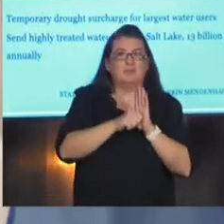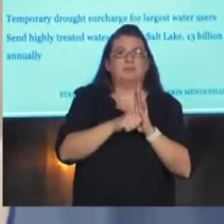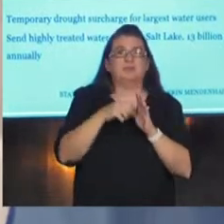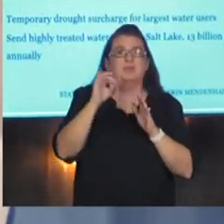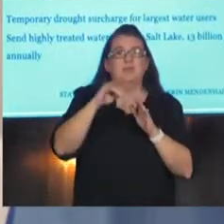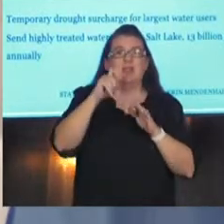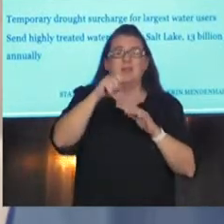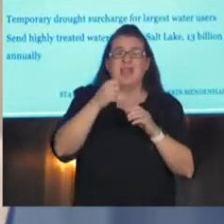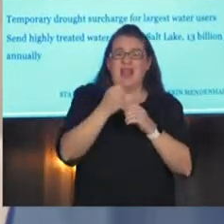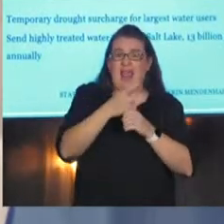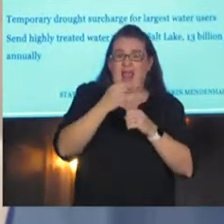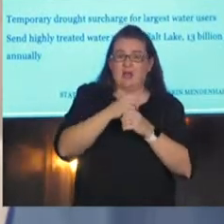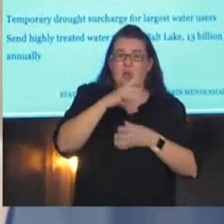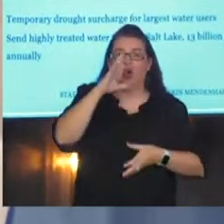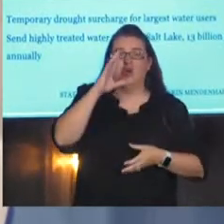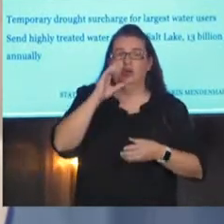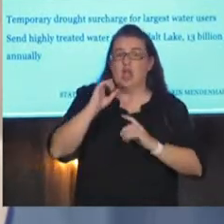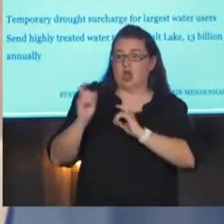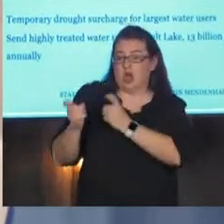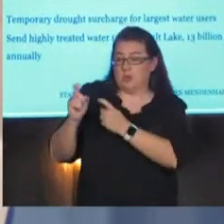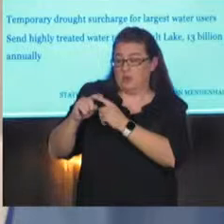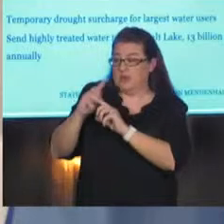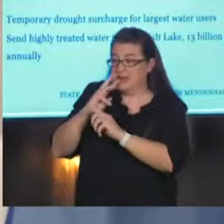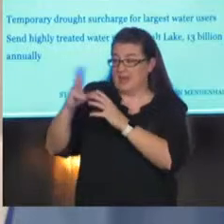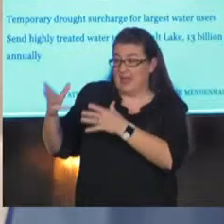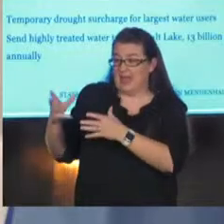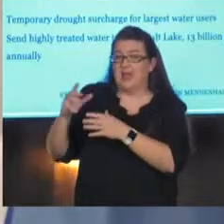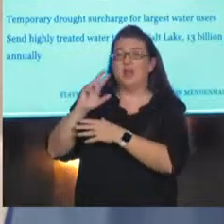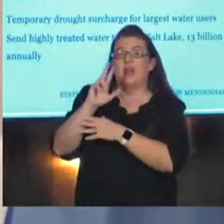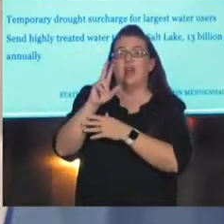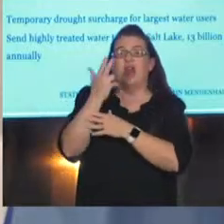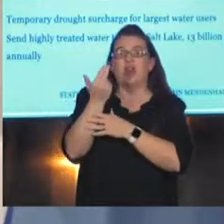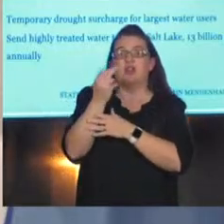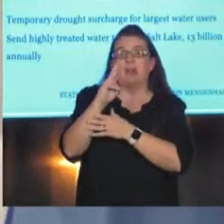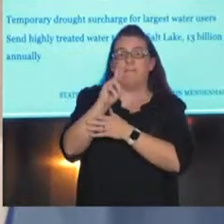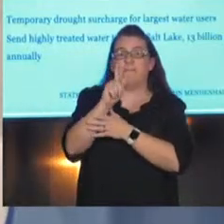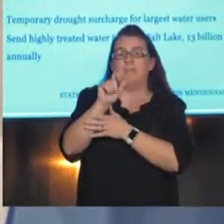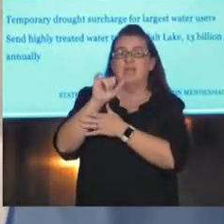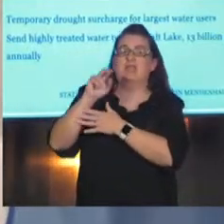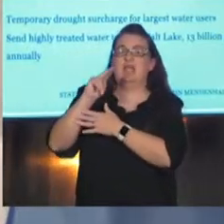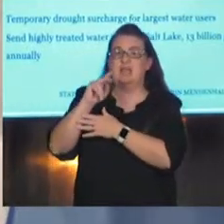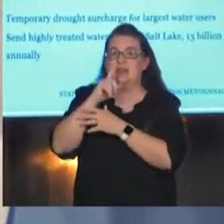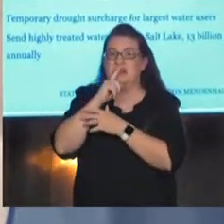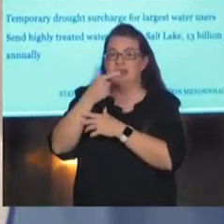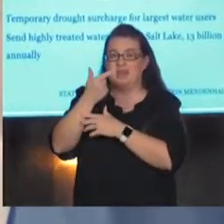annual contribution of nearly 13 billion gallons of water from our city.